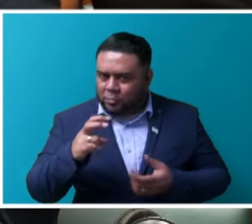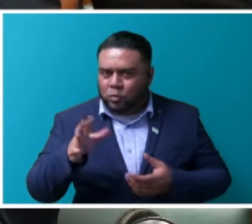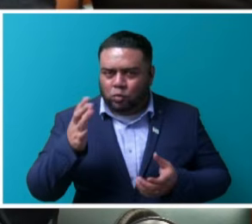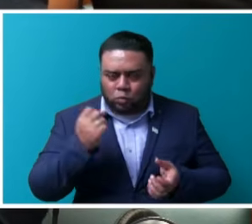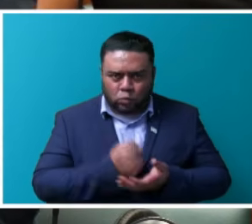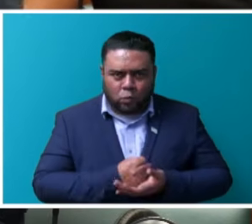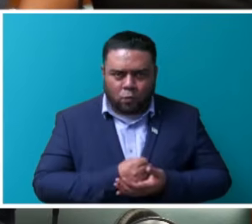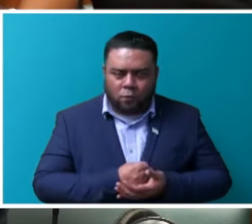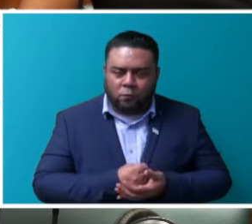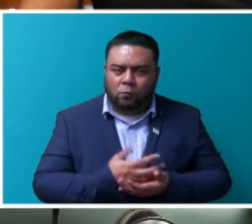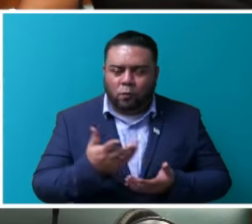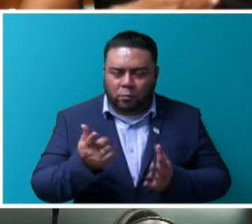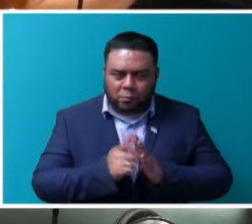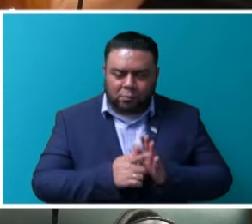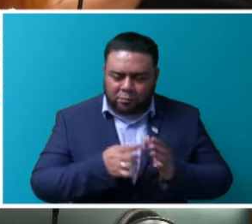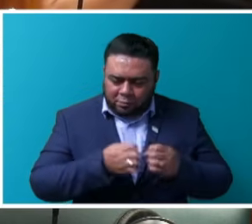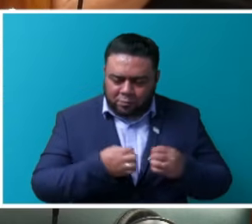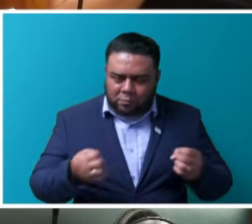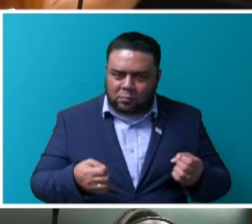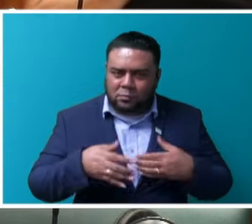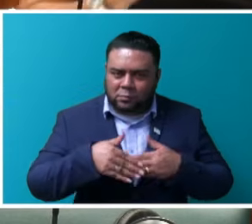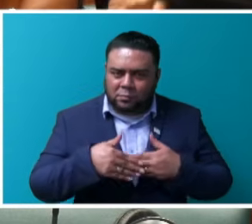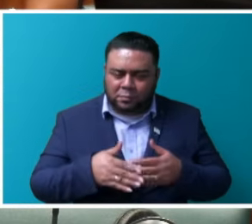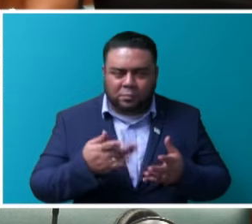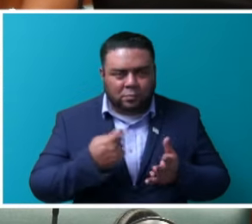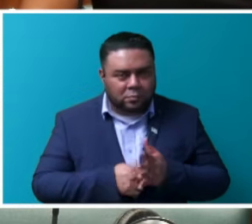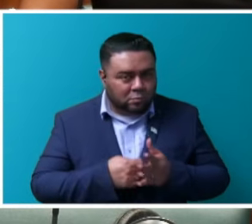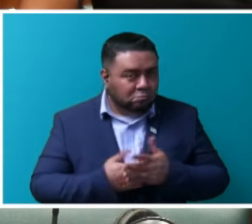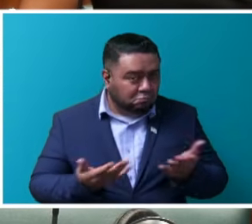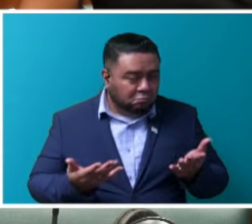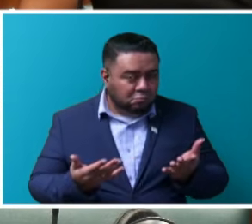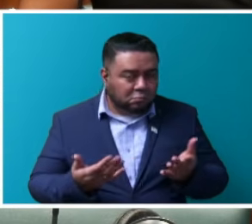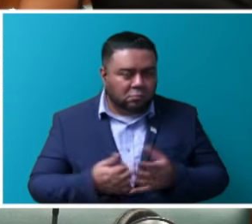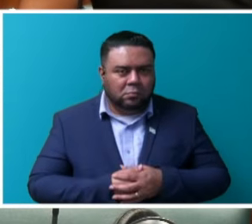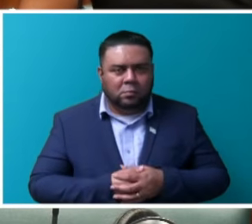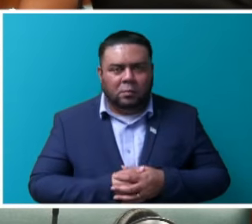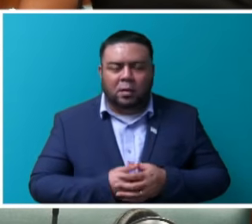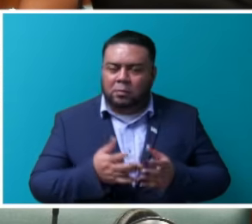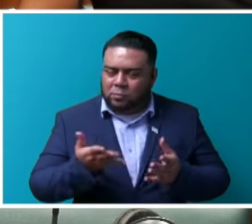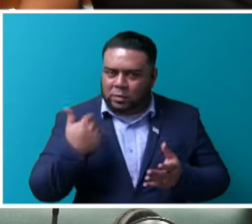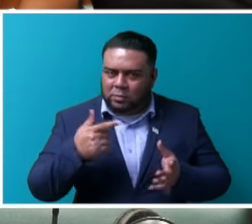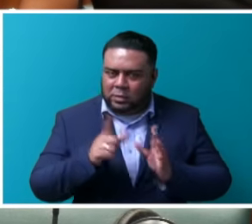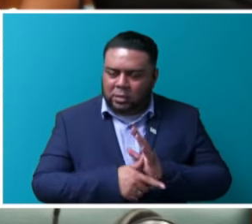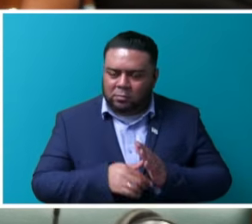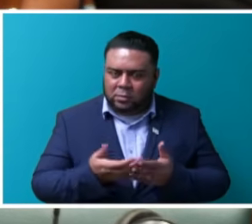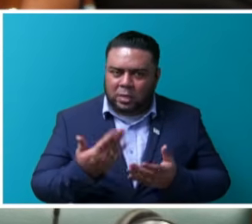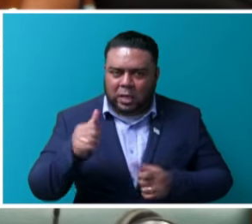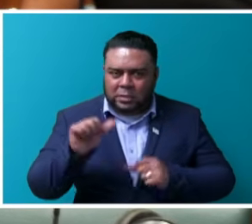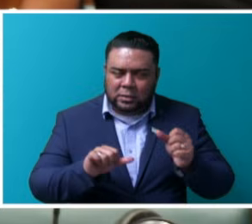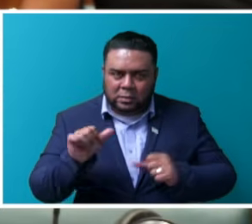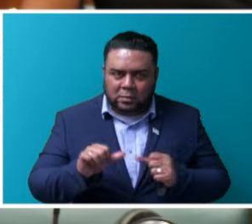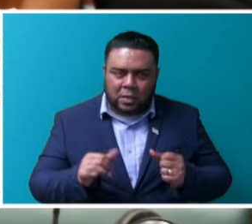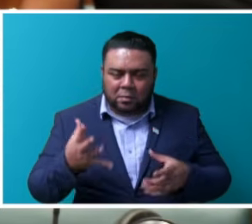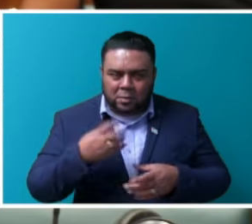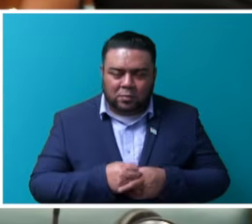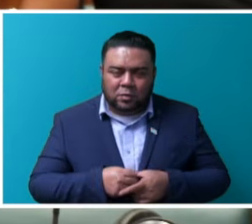sole proprietors, extends filing deadlines for tax agents, removes time limits on certain tax assessments, amendments